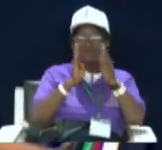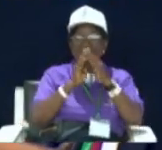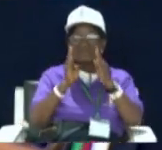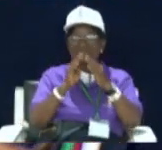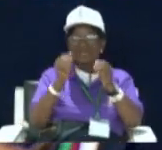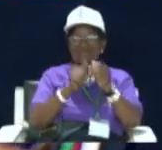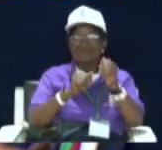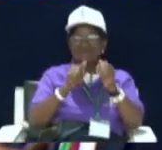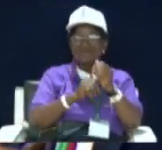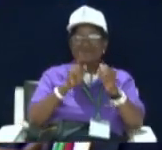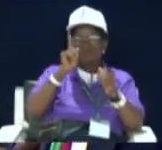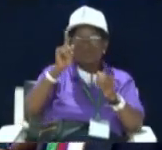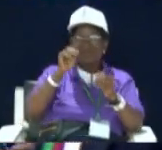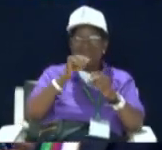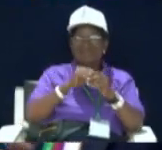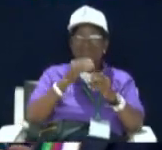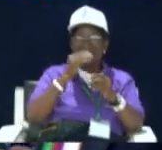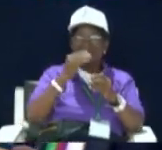a ri na kore